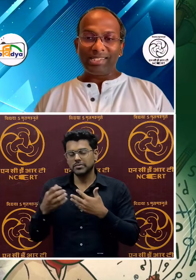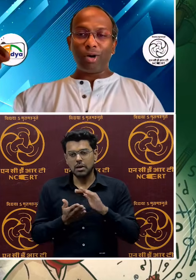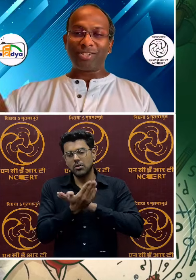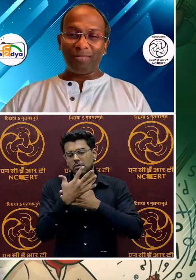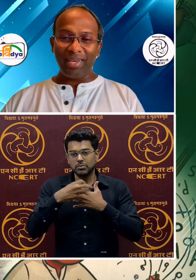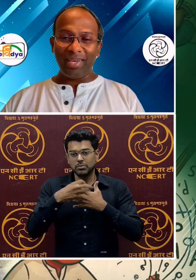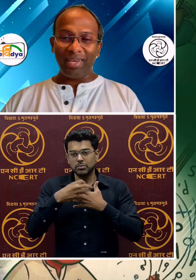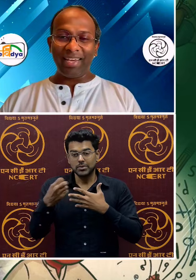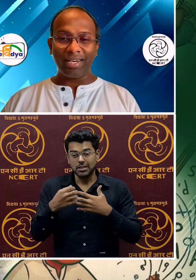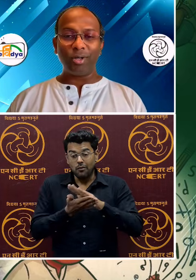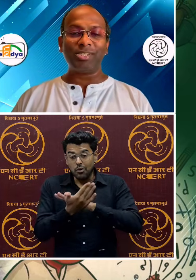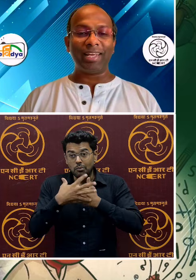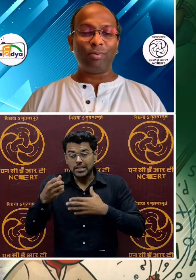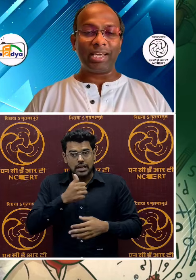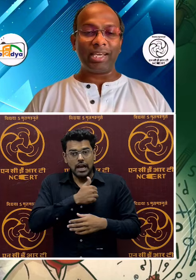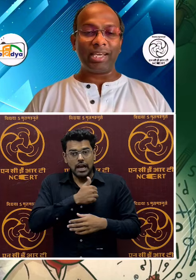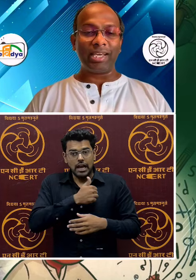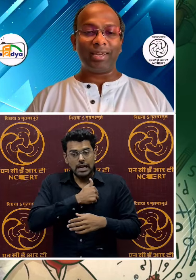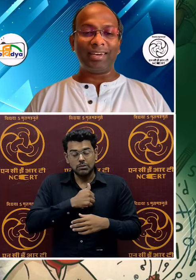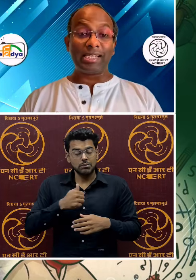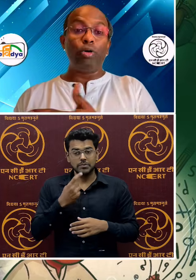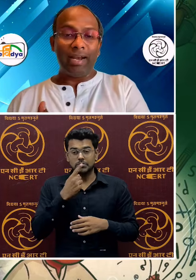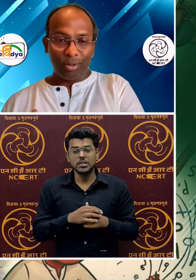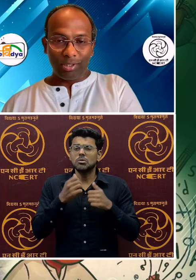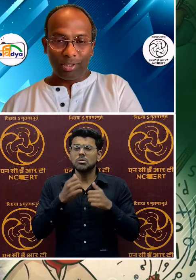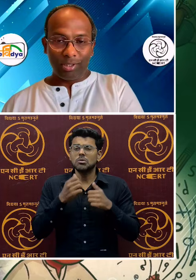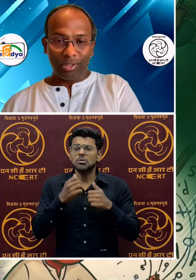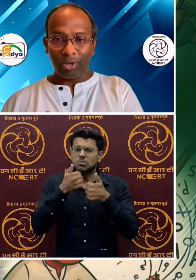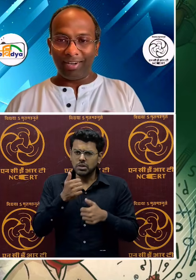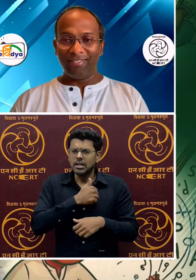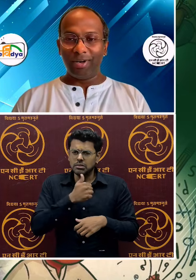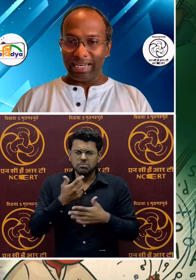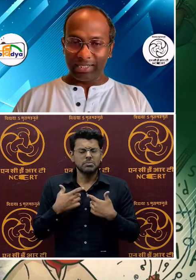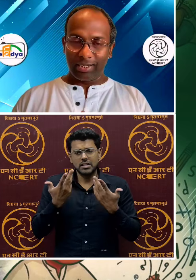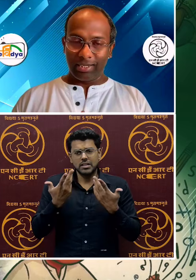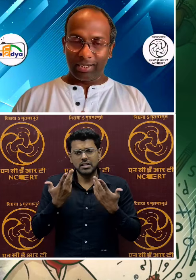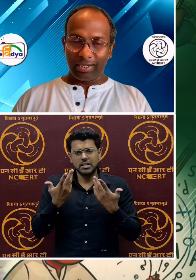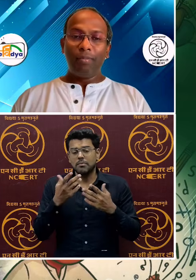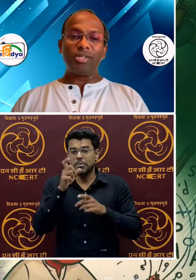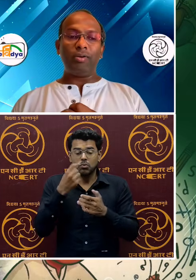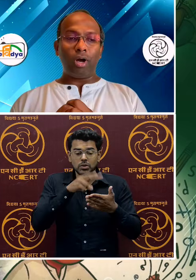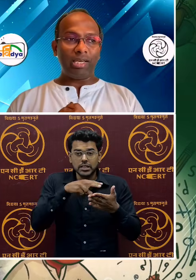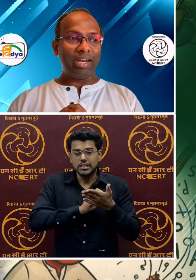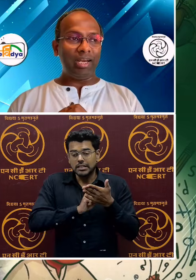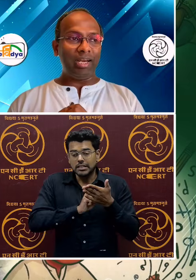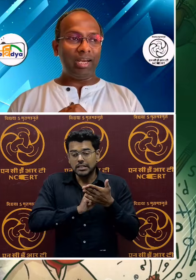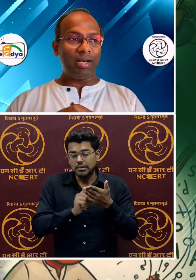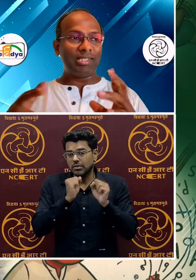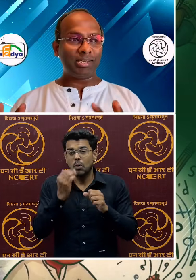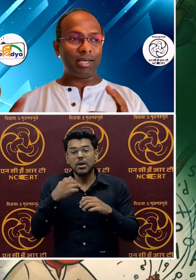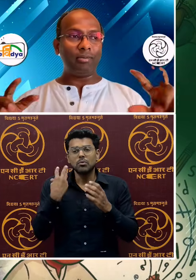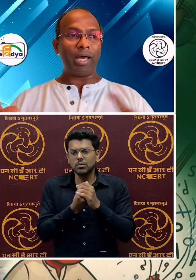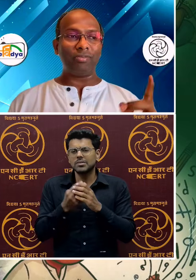the Xerox copying attitude is what I would say. It's a good attitude, is what for dyslexic, because we will always